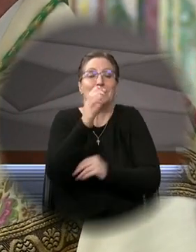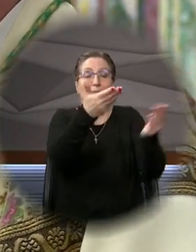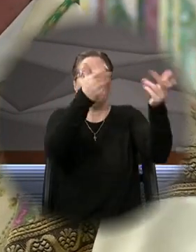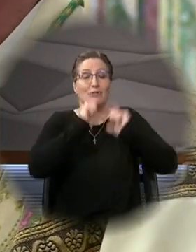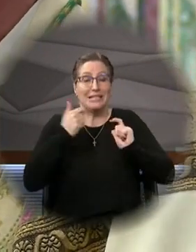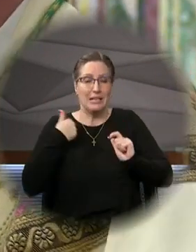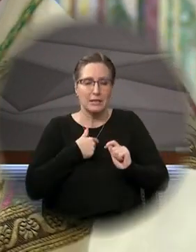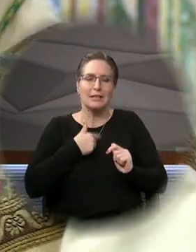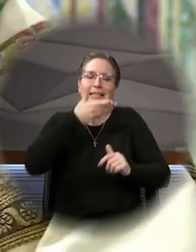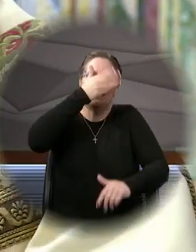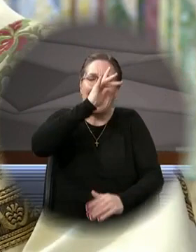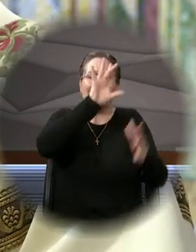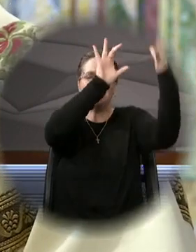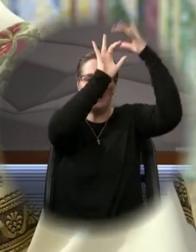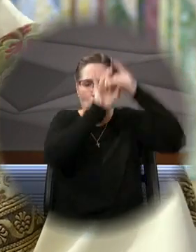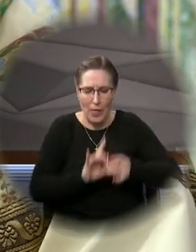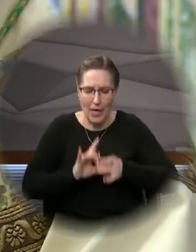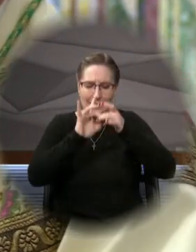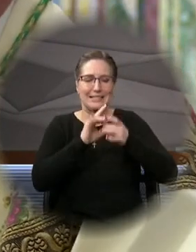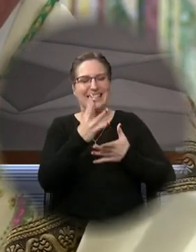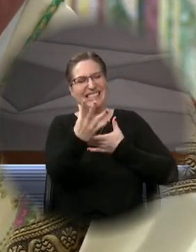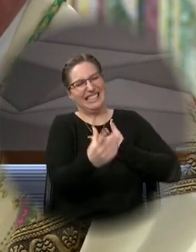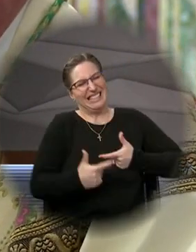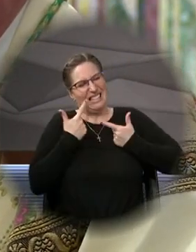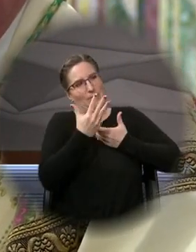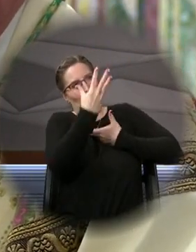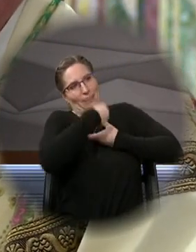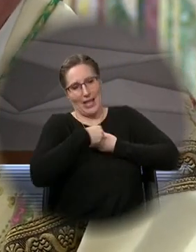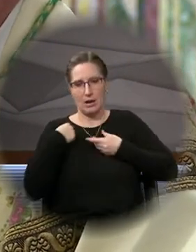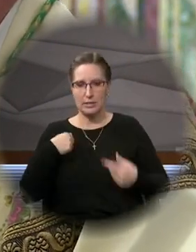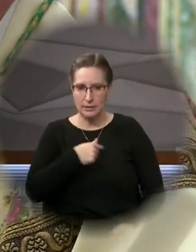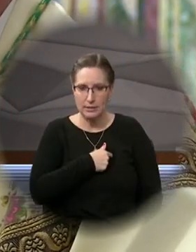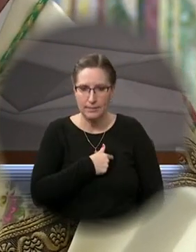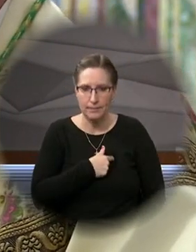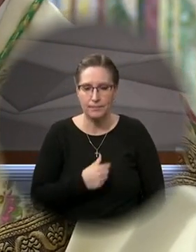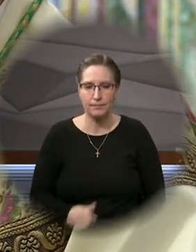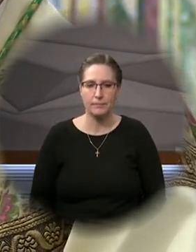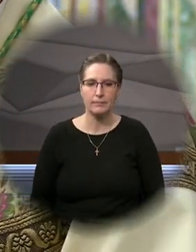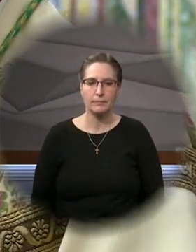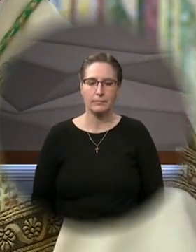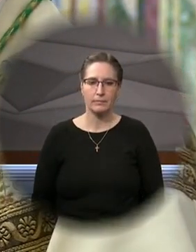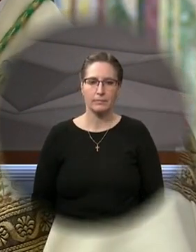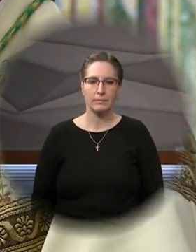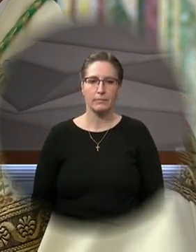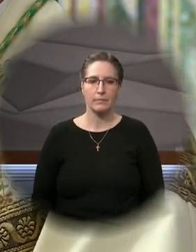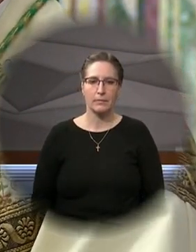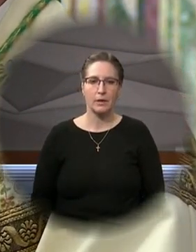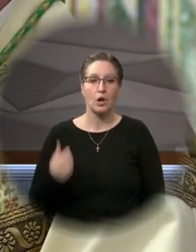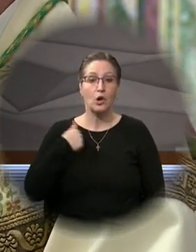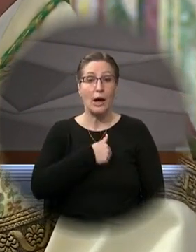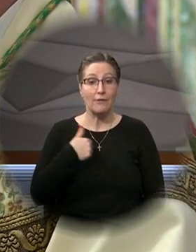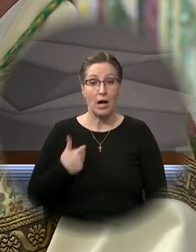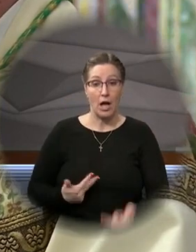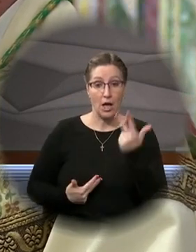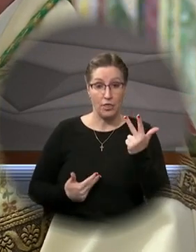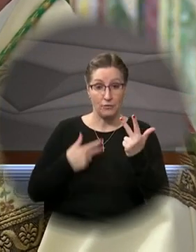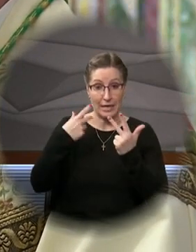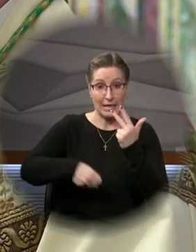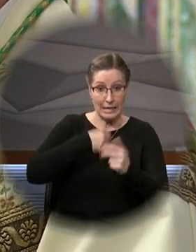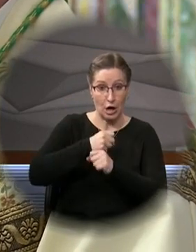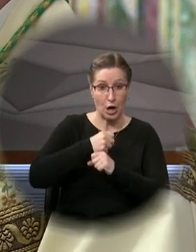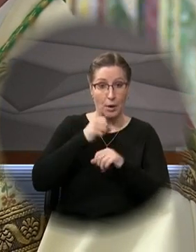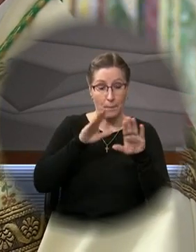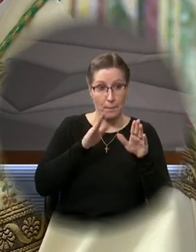with us and has come to dwell within us. We are involved in a three-year process throughout the